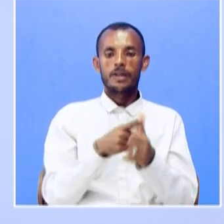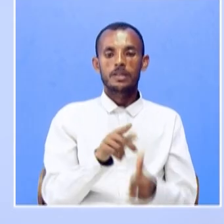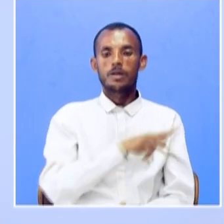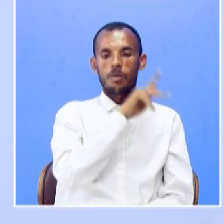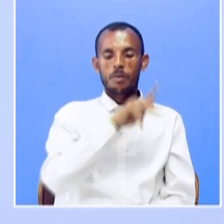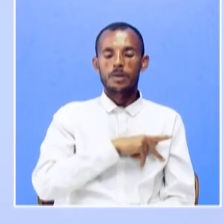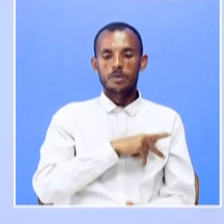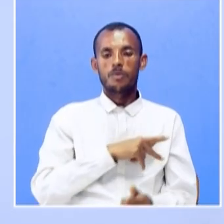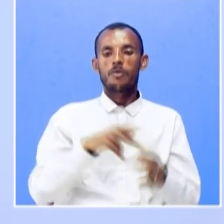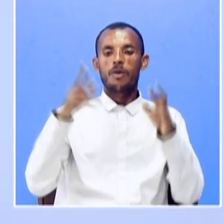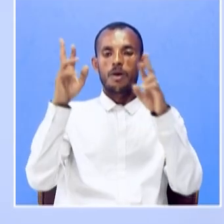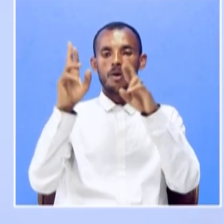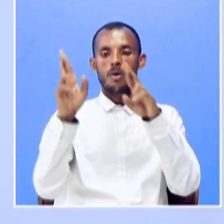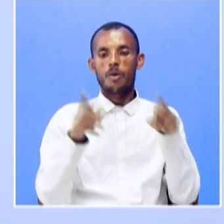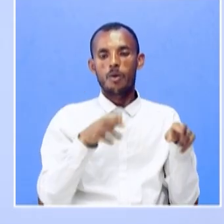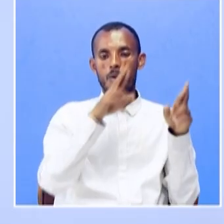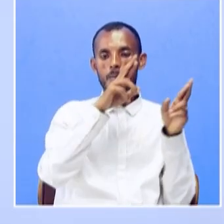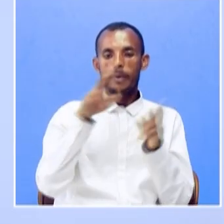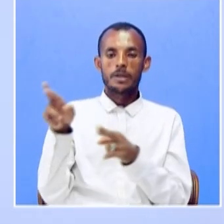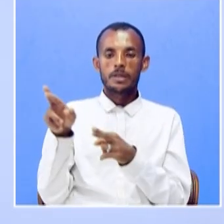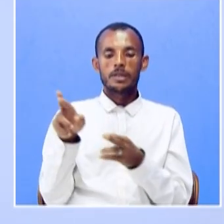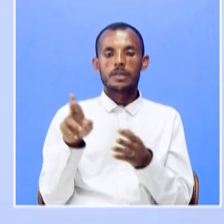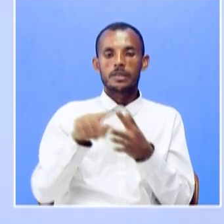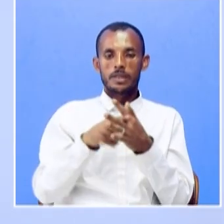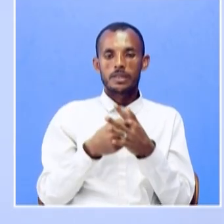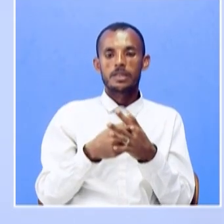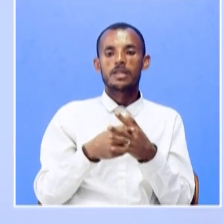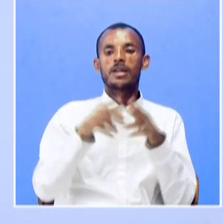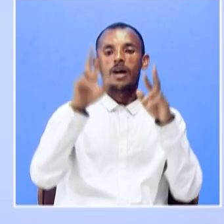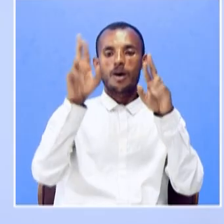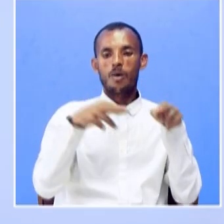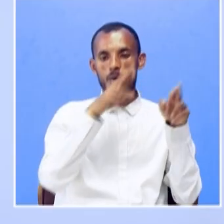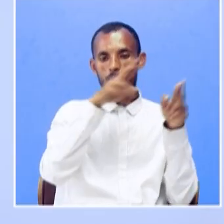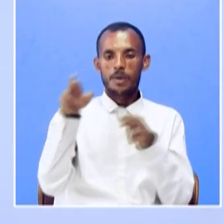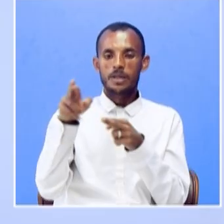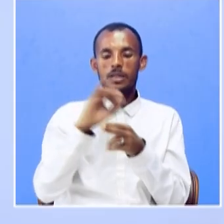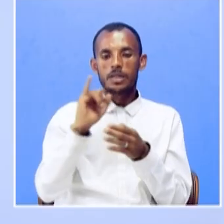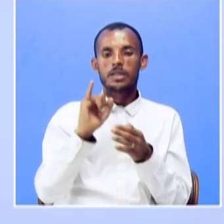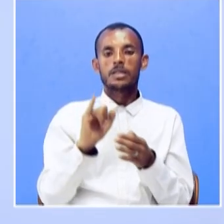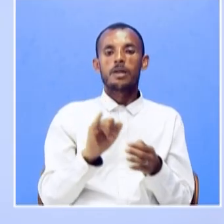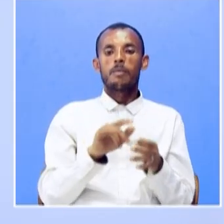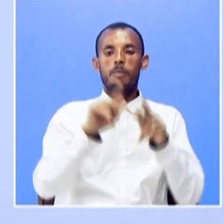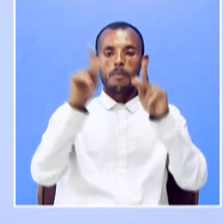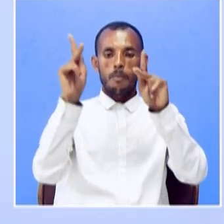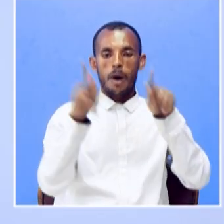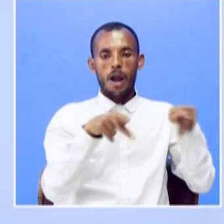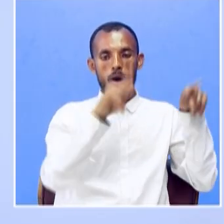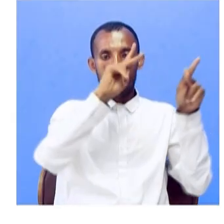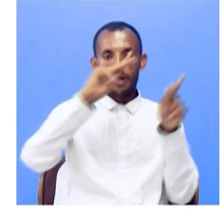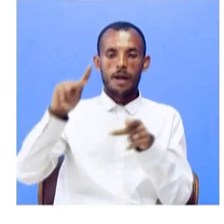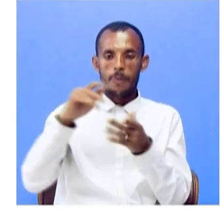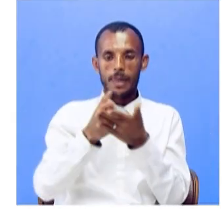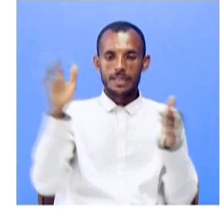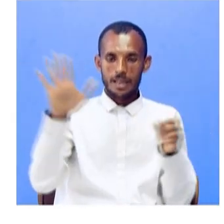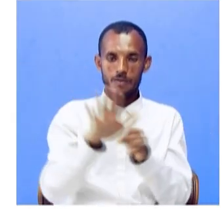rhombus. Second, since rhombus is a parallelogram, it satisfies all properties of parallelogram. It